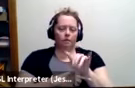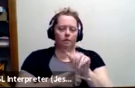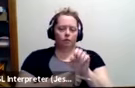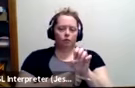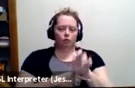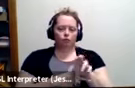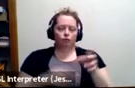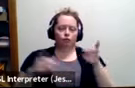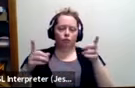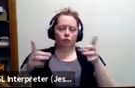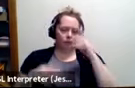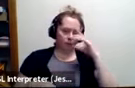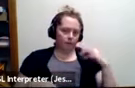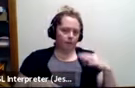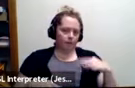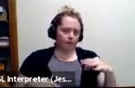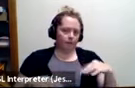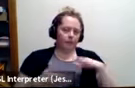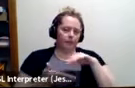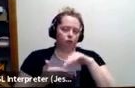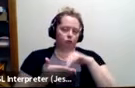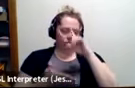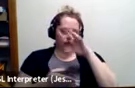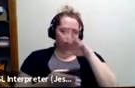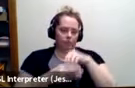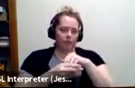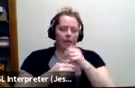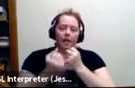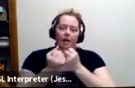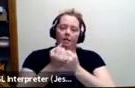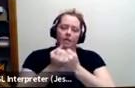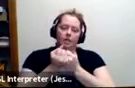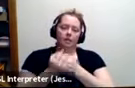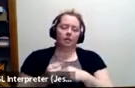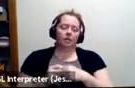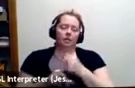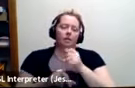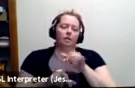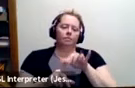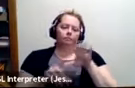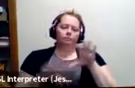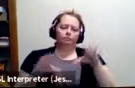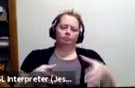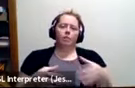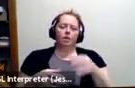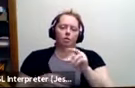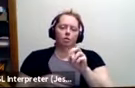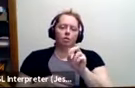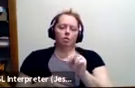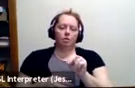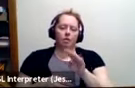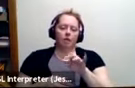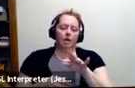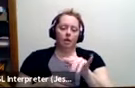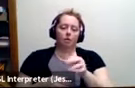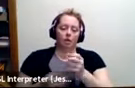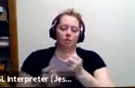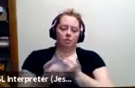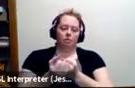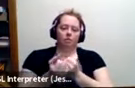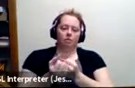director of Pittsburgh Center for Autistic Advocacy. They are a non-binary activist, an amazing human